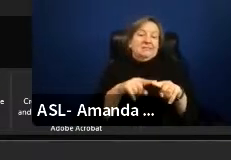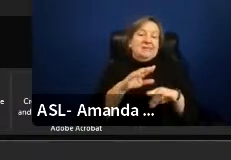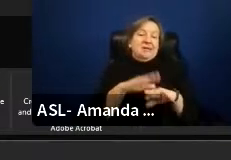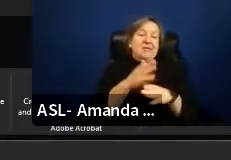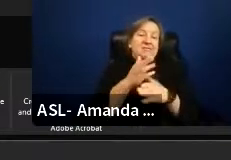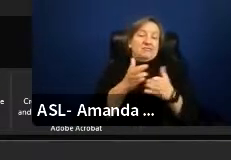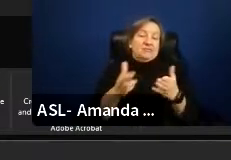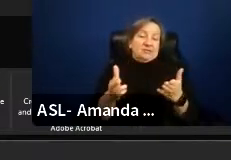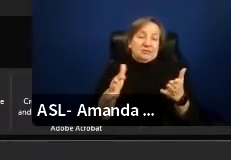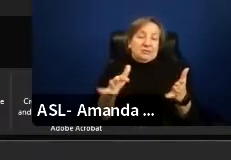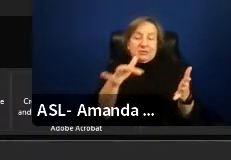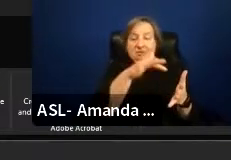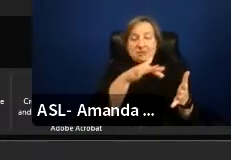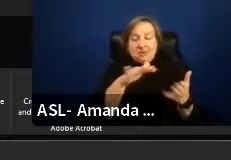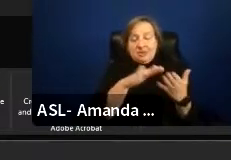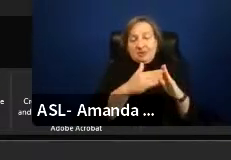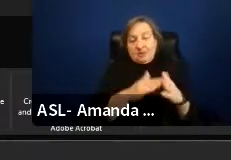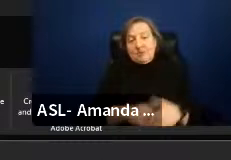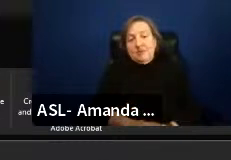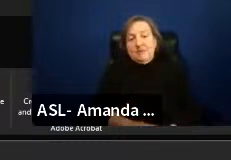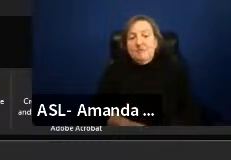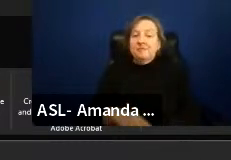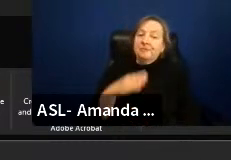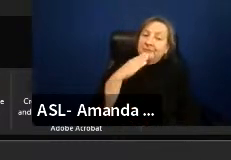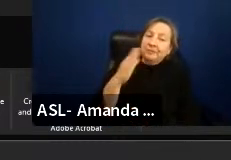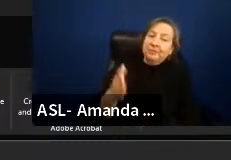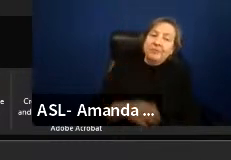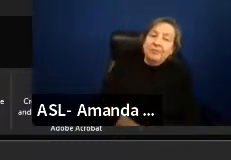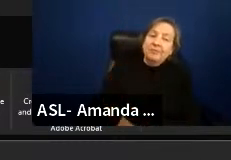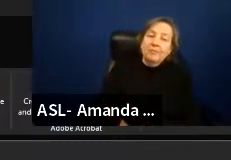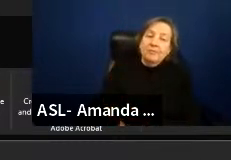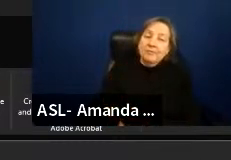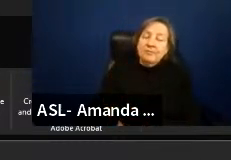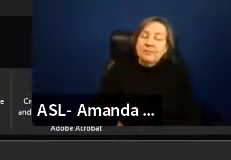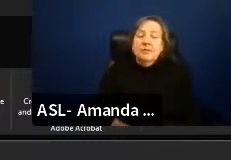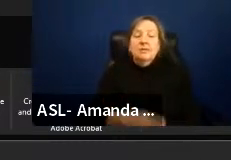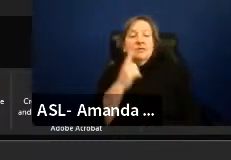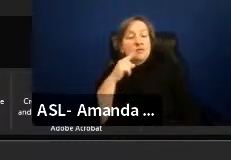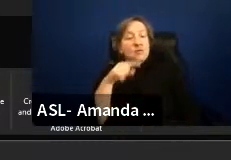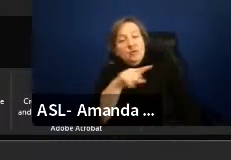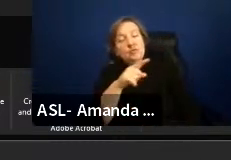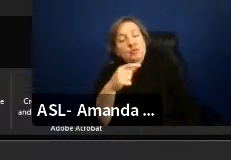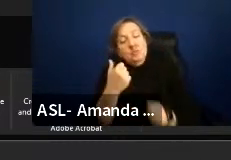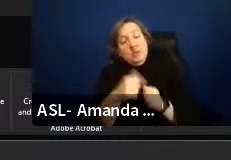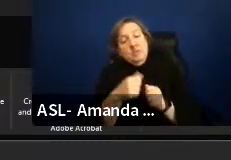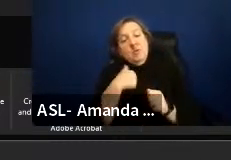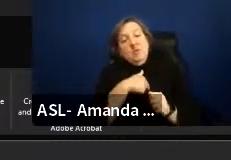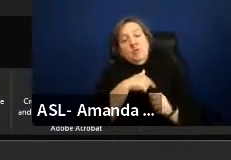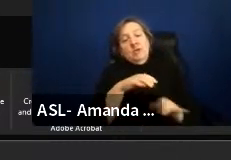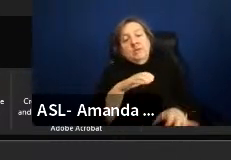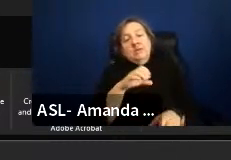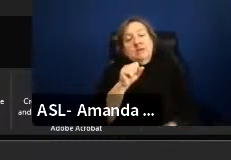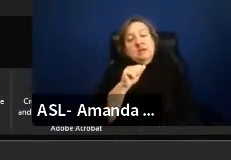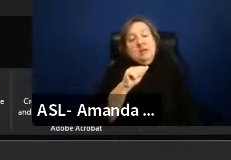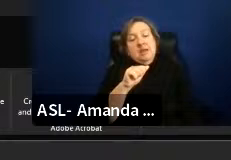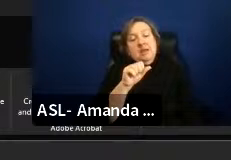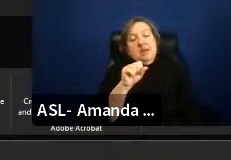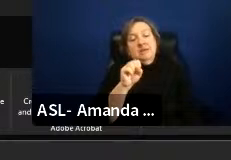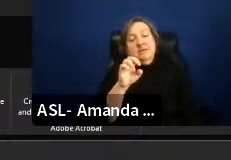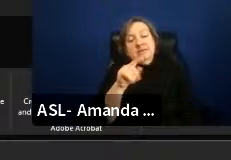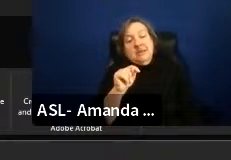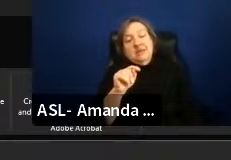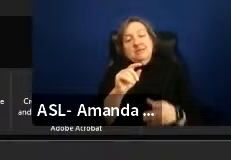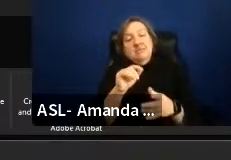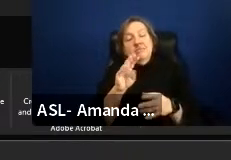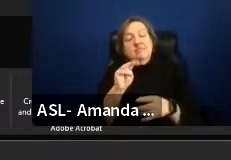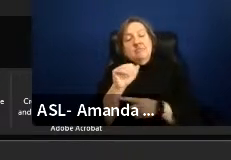resources. Thank you. And for folks, as a reminder, we did asset mapping, and we can come back to that as